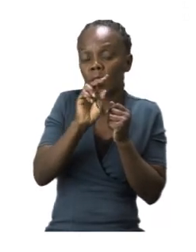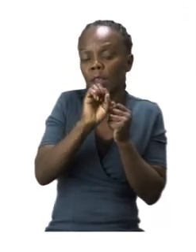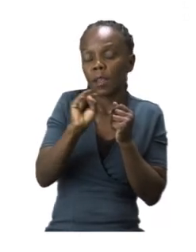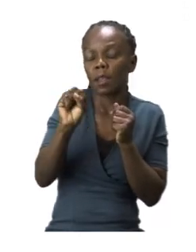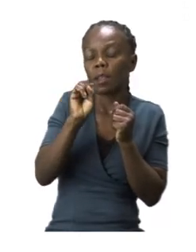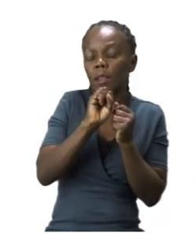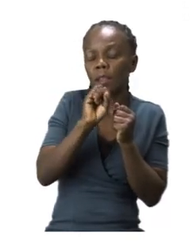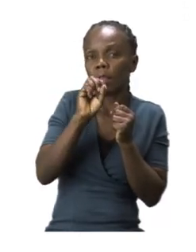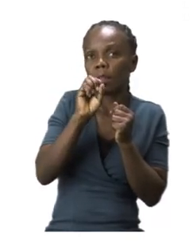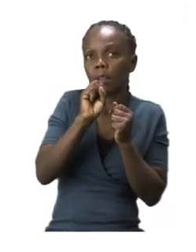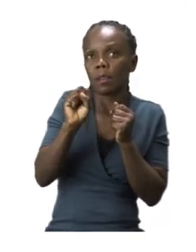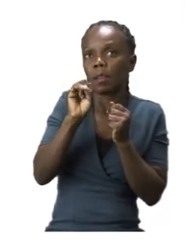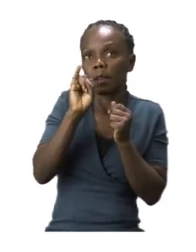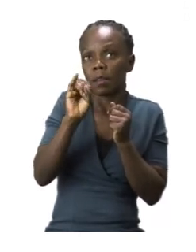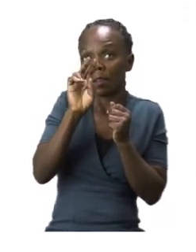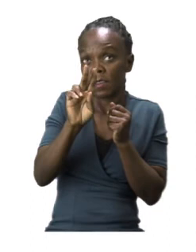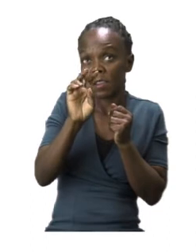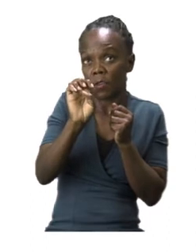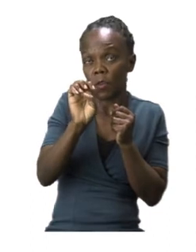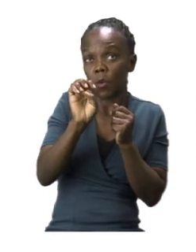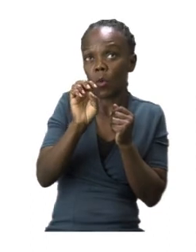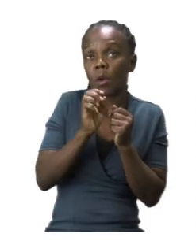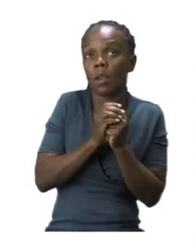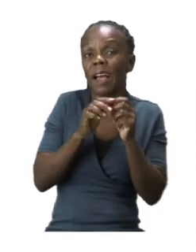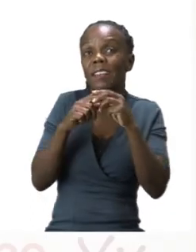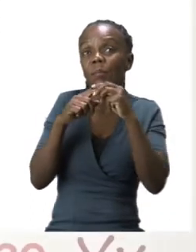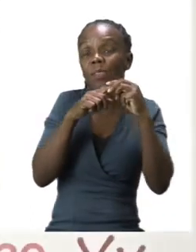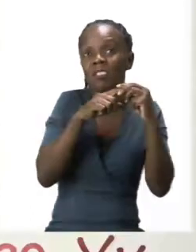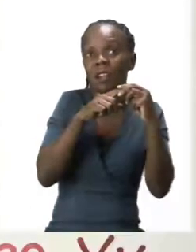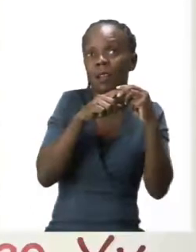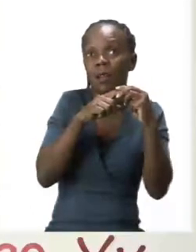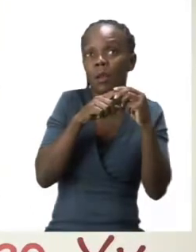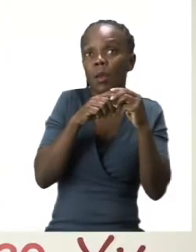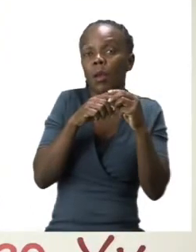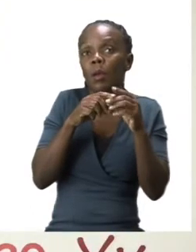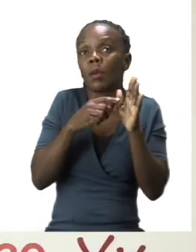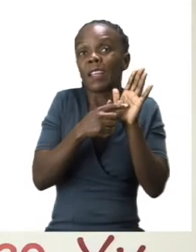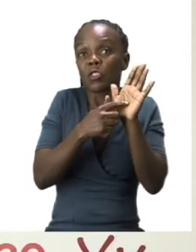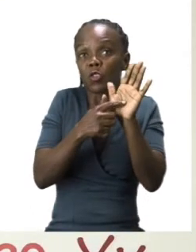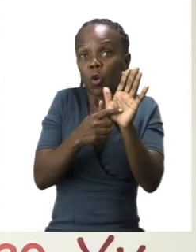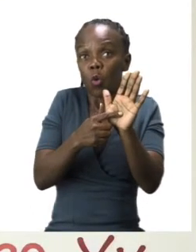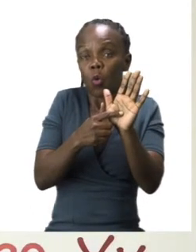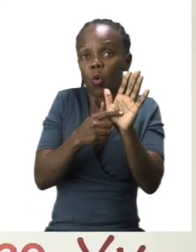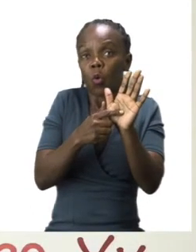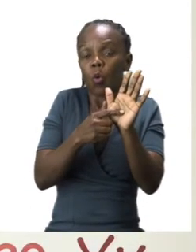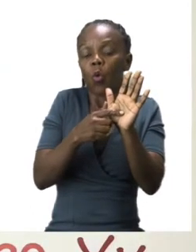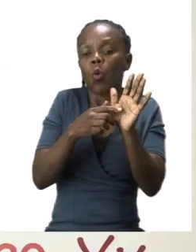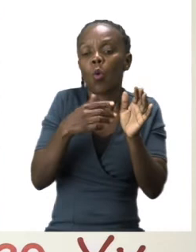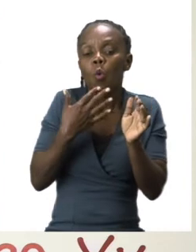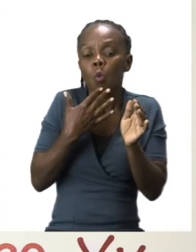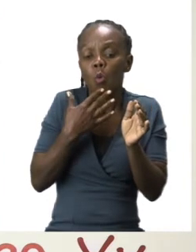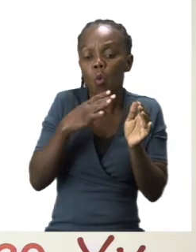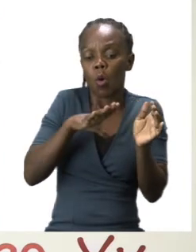we have a beautiful bicycle, just like the one I have on the board. So we are going to try and